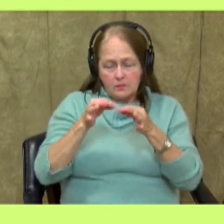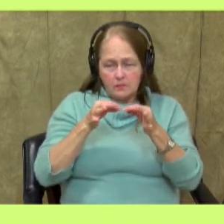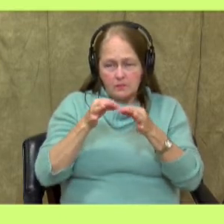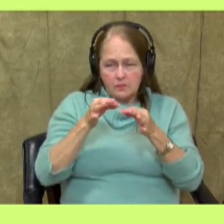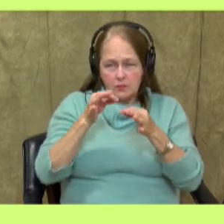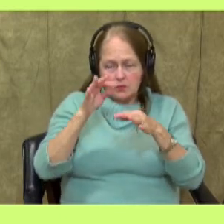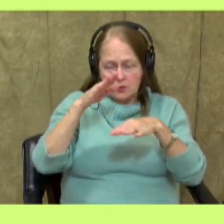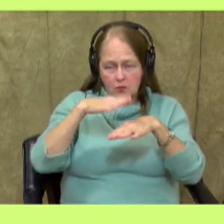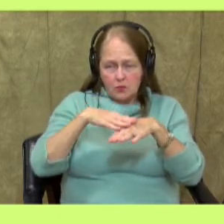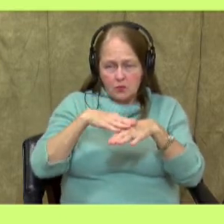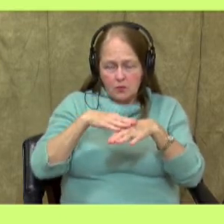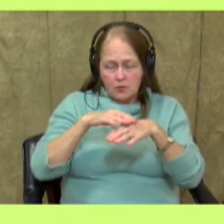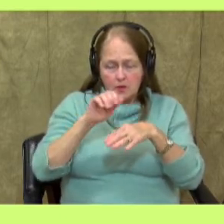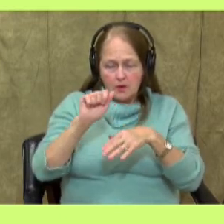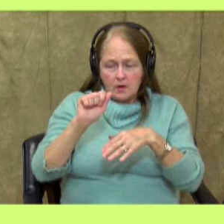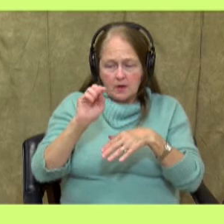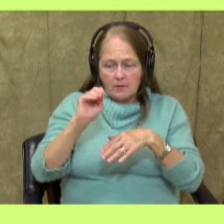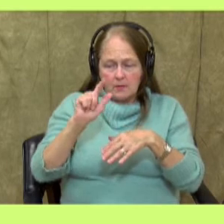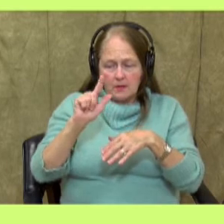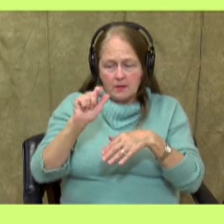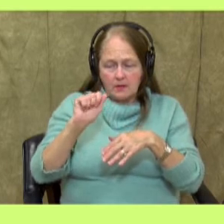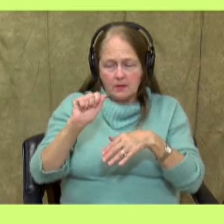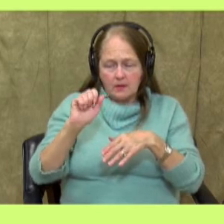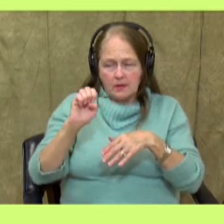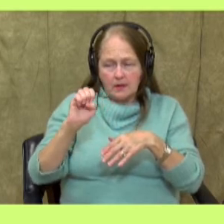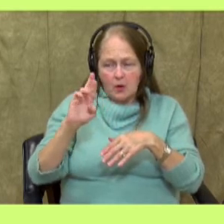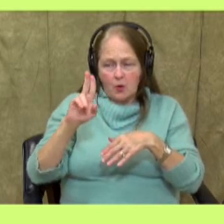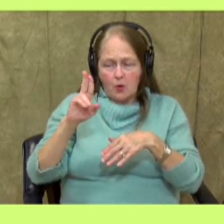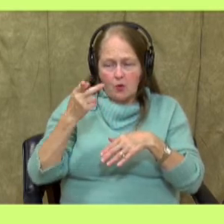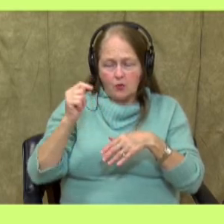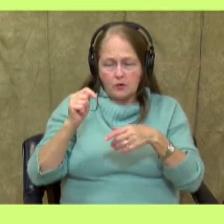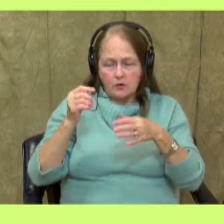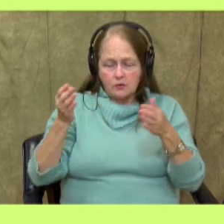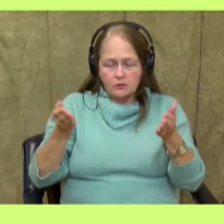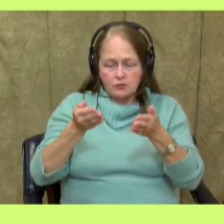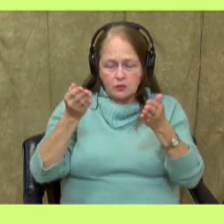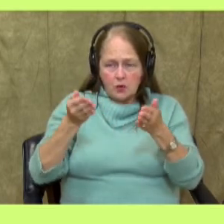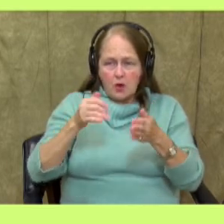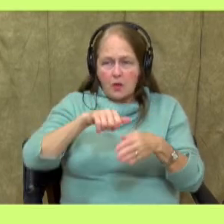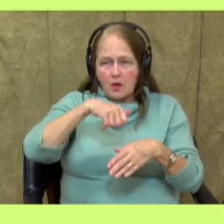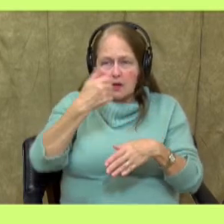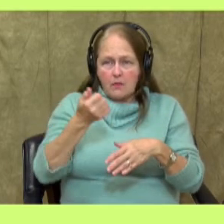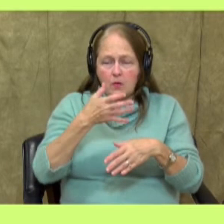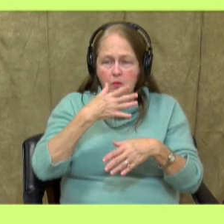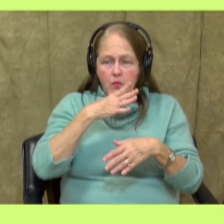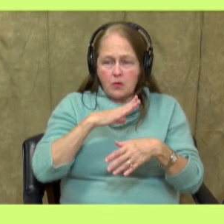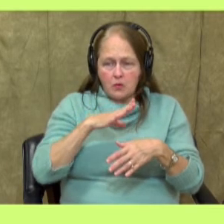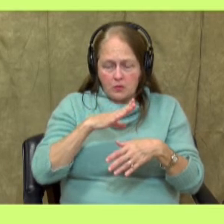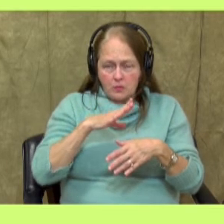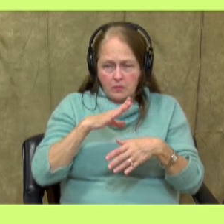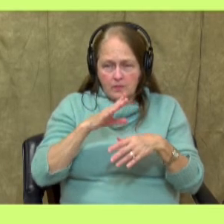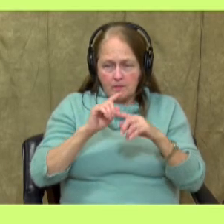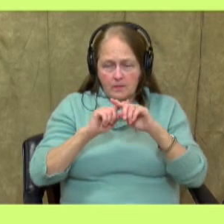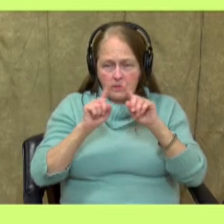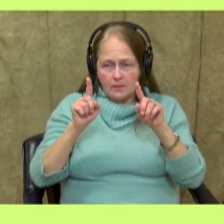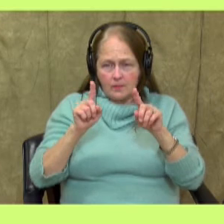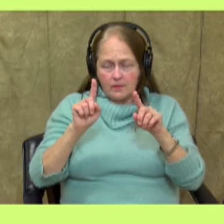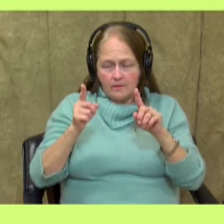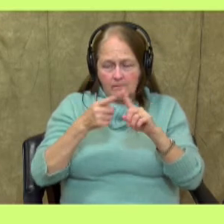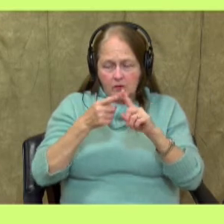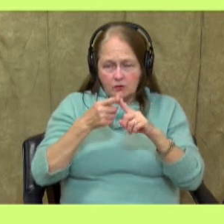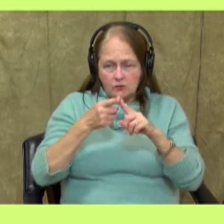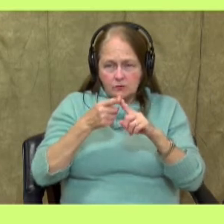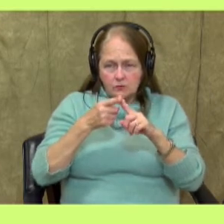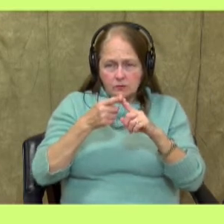focuses on Amelia Earhart encouraging other women, right? So it does differ from our first